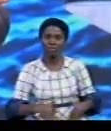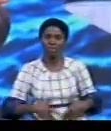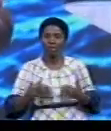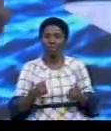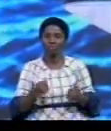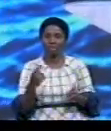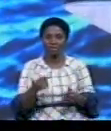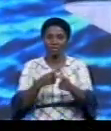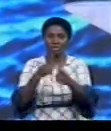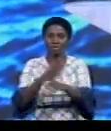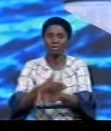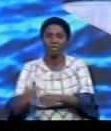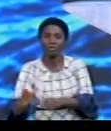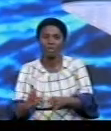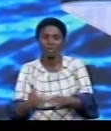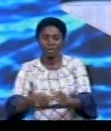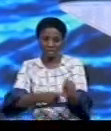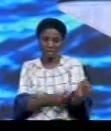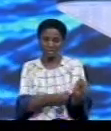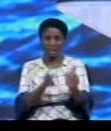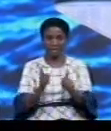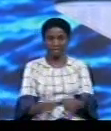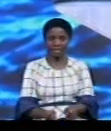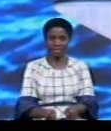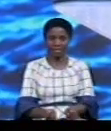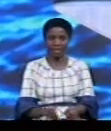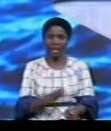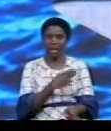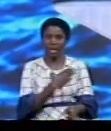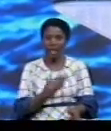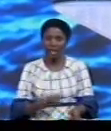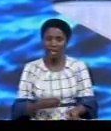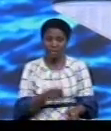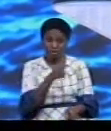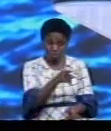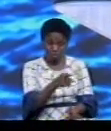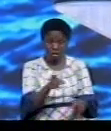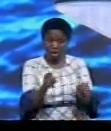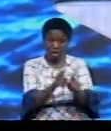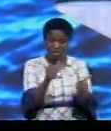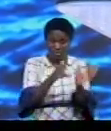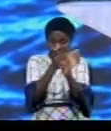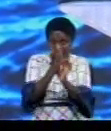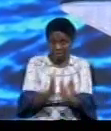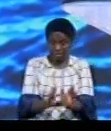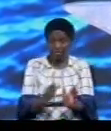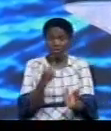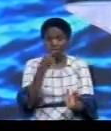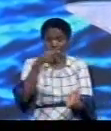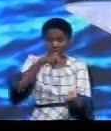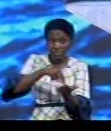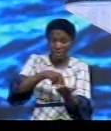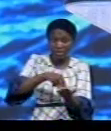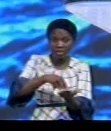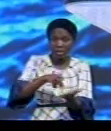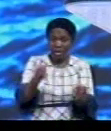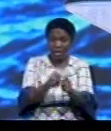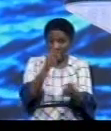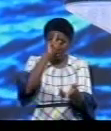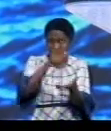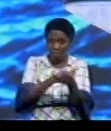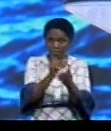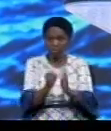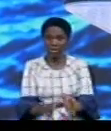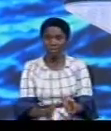you, and you are still a standing believer, and God is against him,